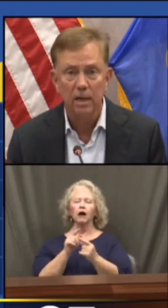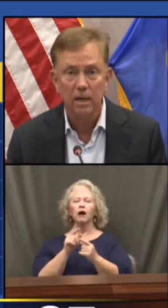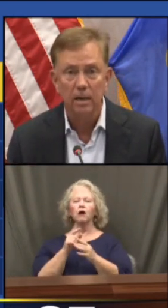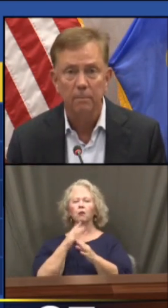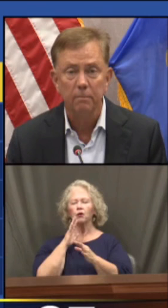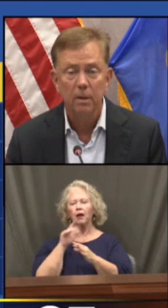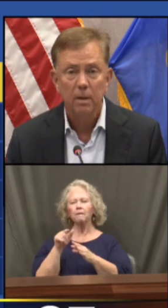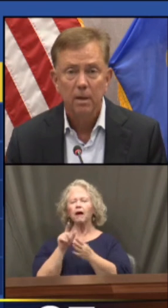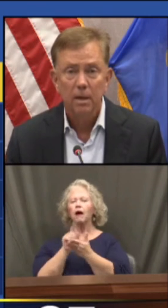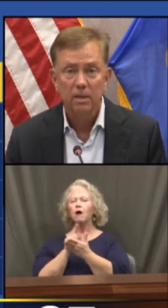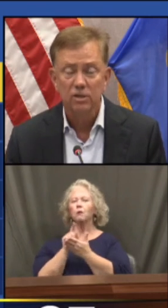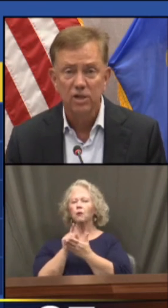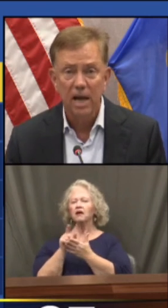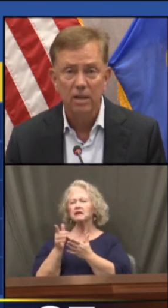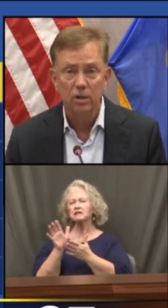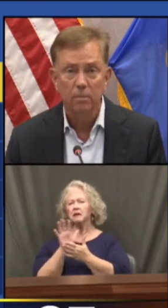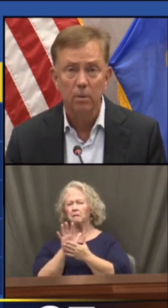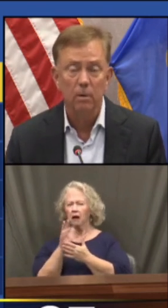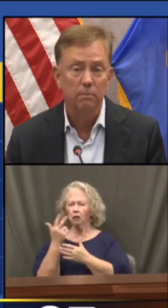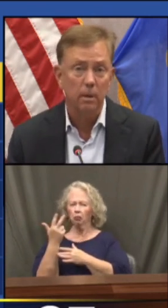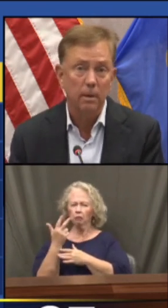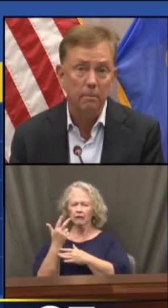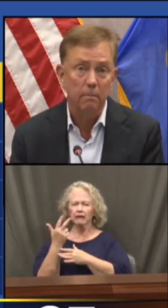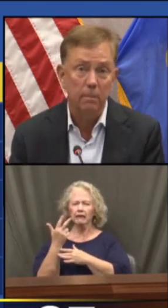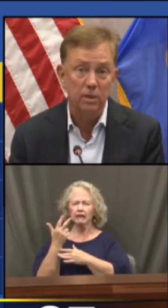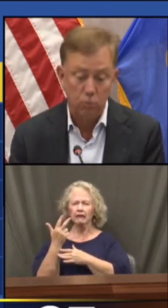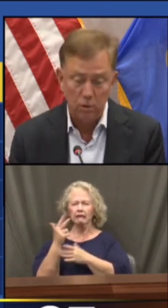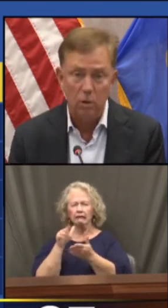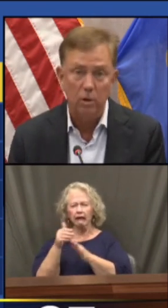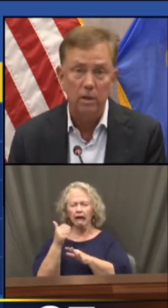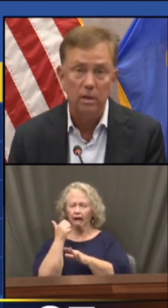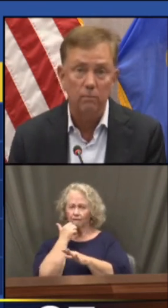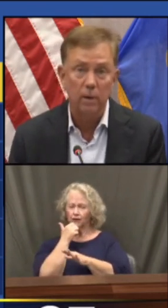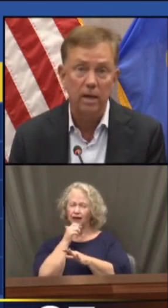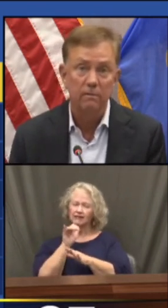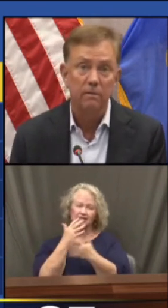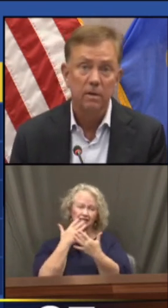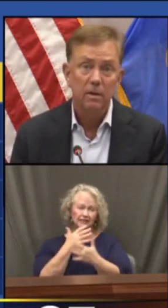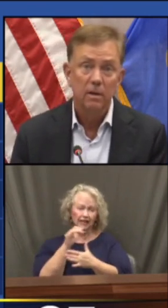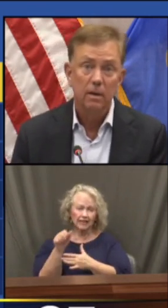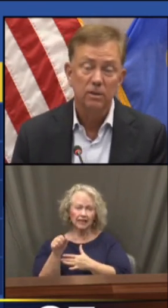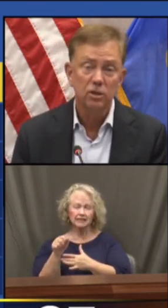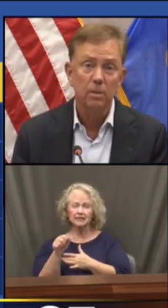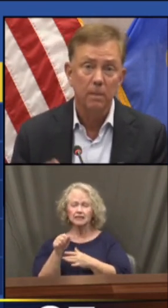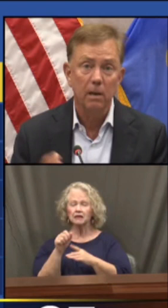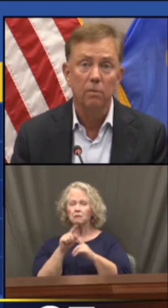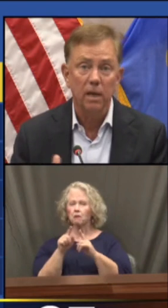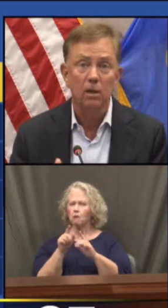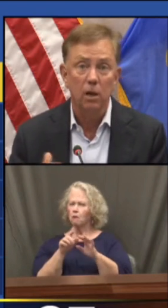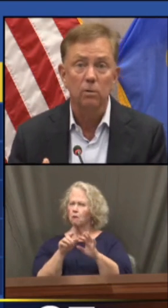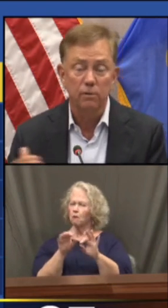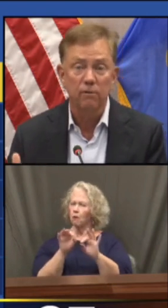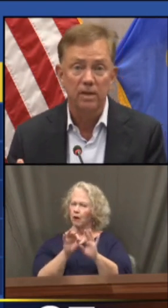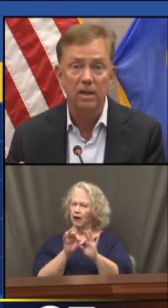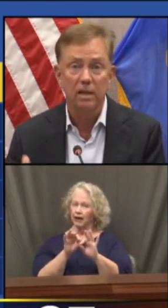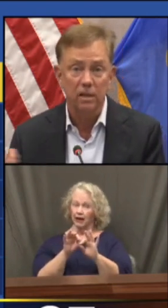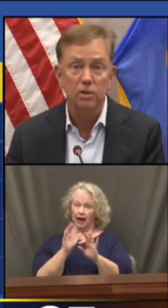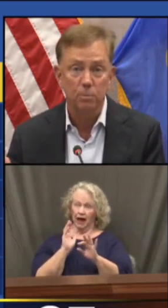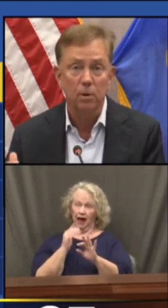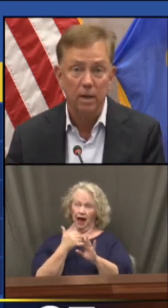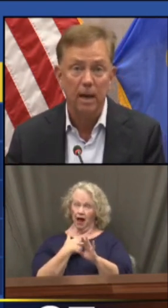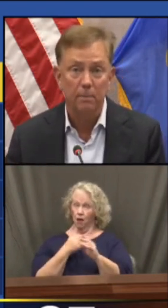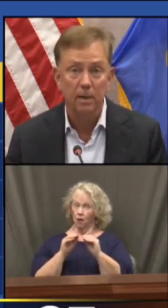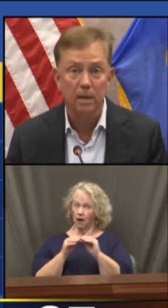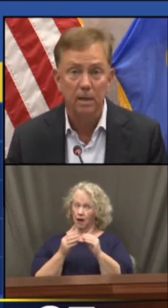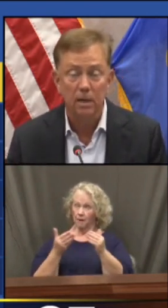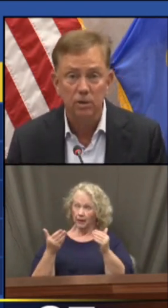a day. It's a sad number, but it's worth noting that we have just about the lowest fatalities